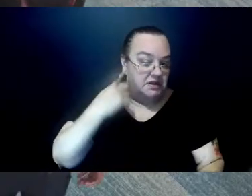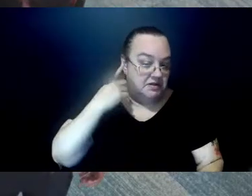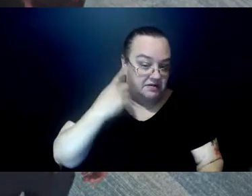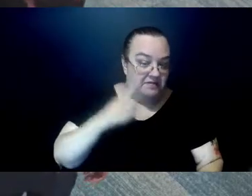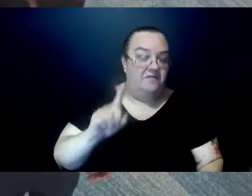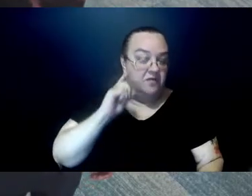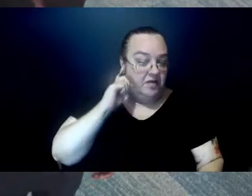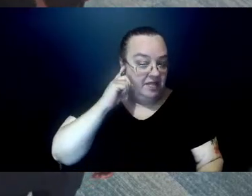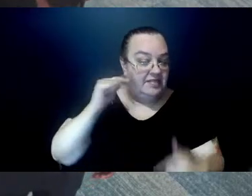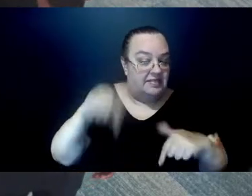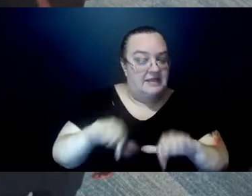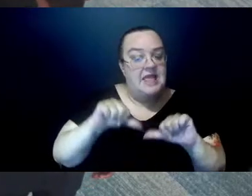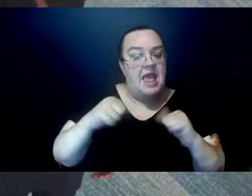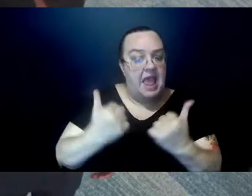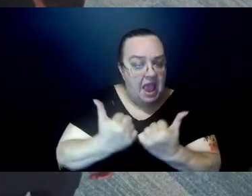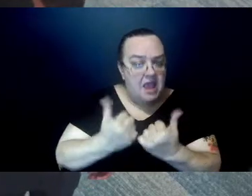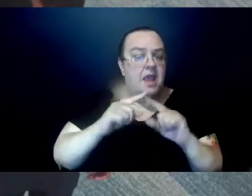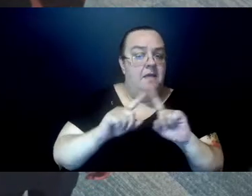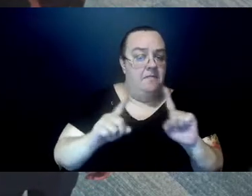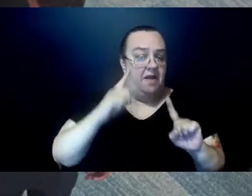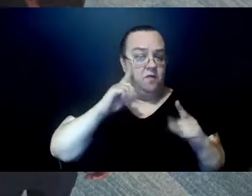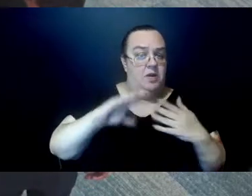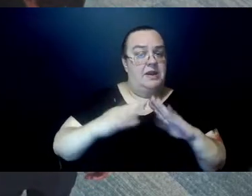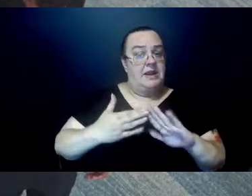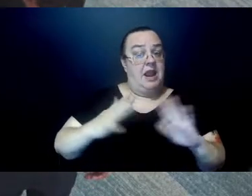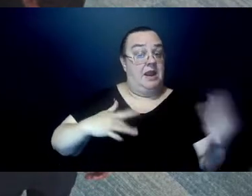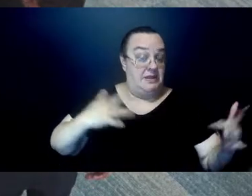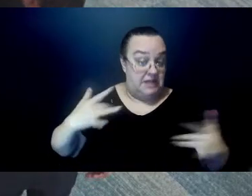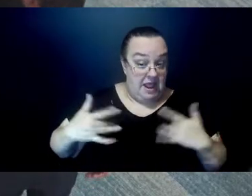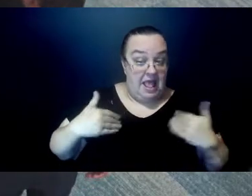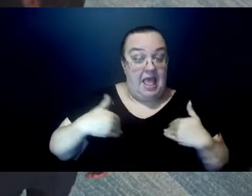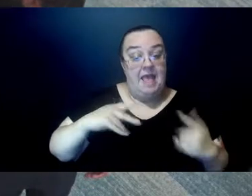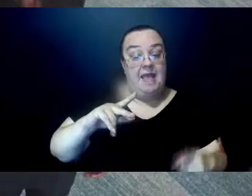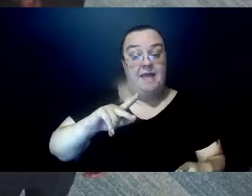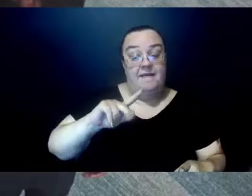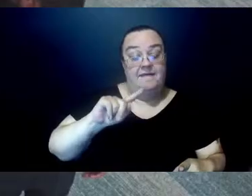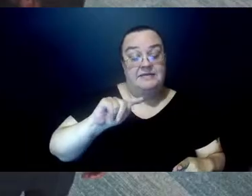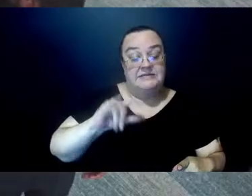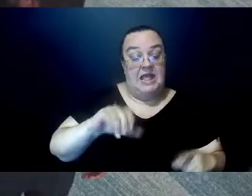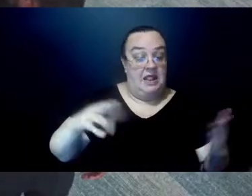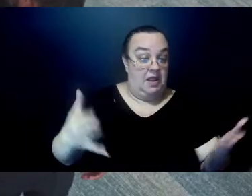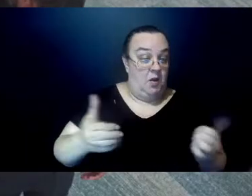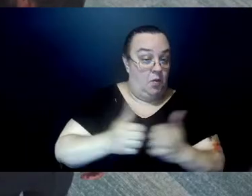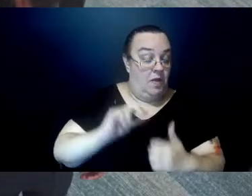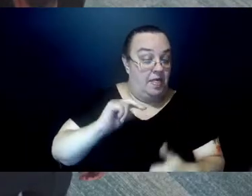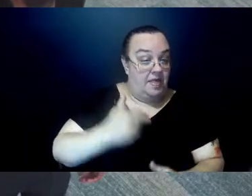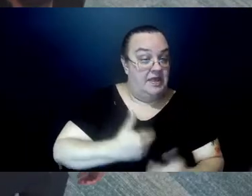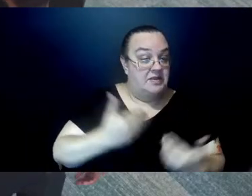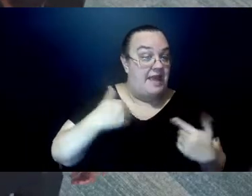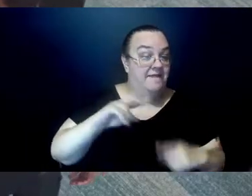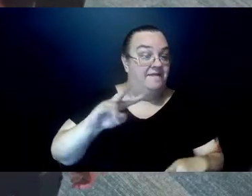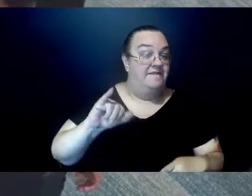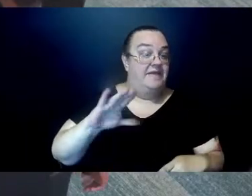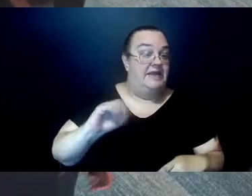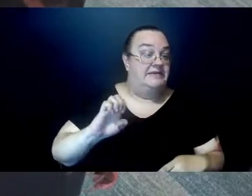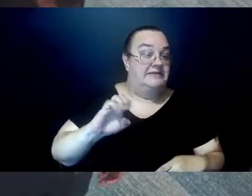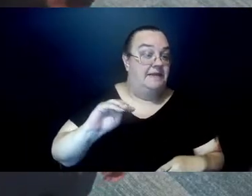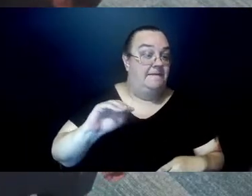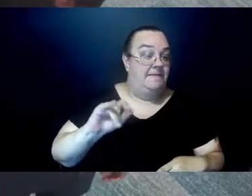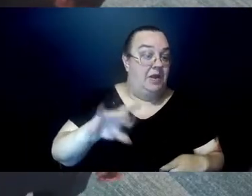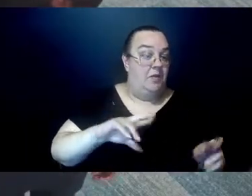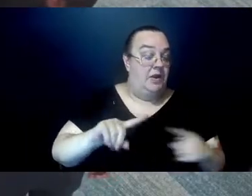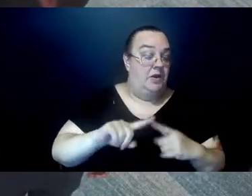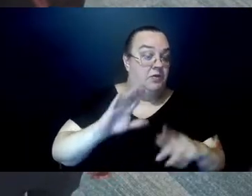we're excited to have Tyler here with us, and I'm going to turn it over to Madam Vice Mayor to do the swearing in. So.